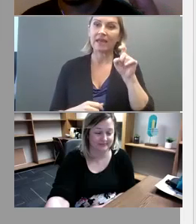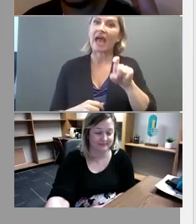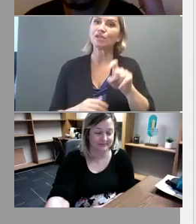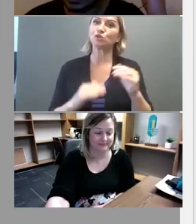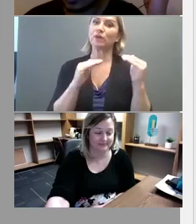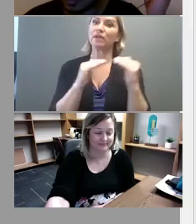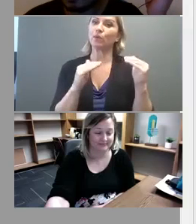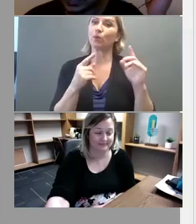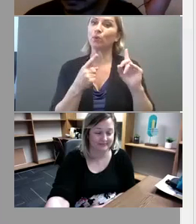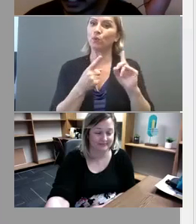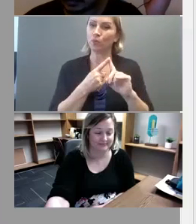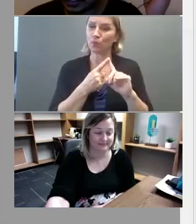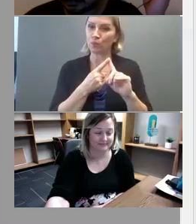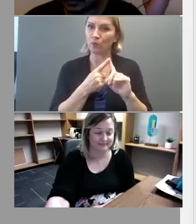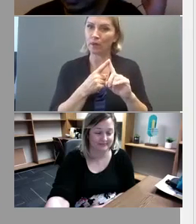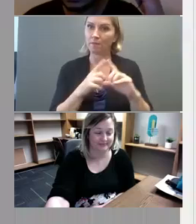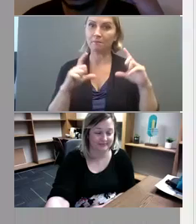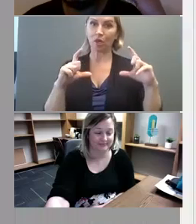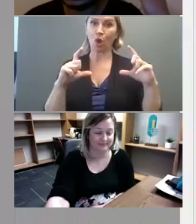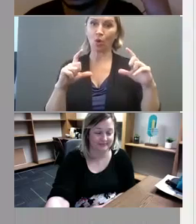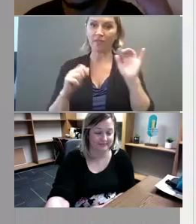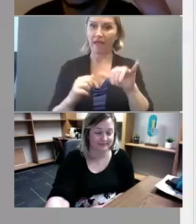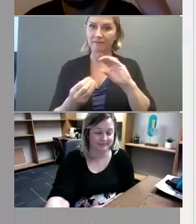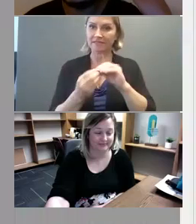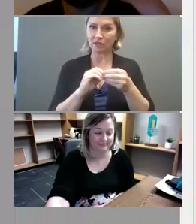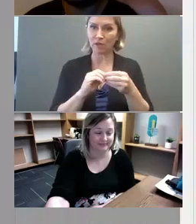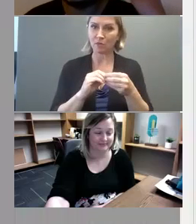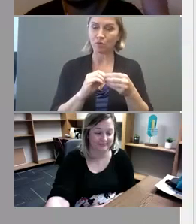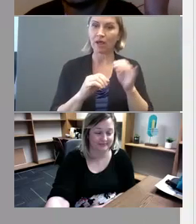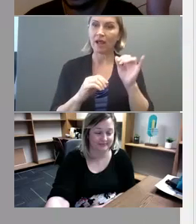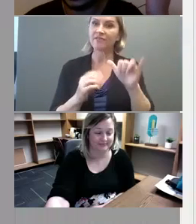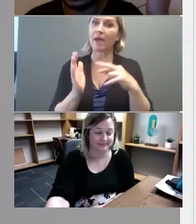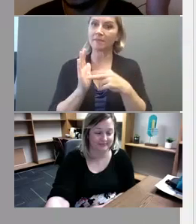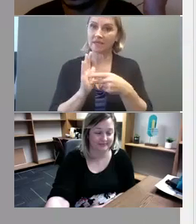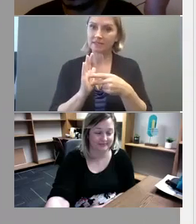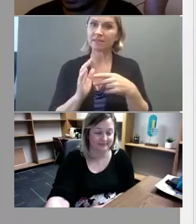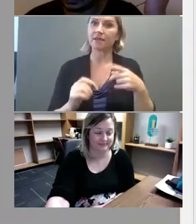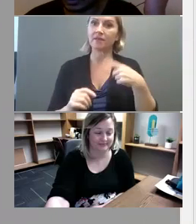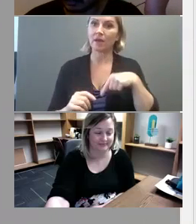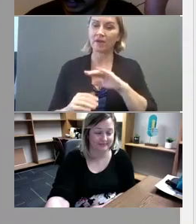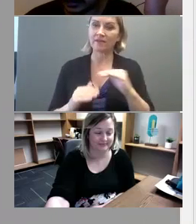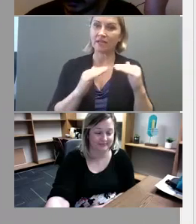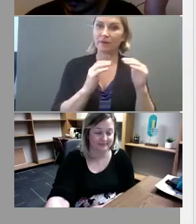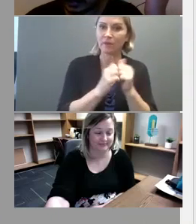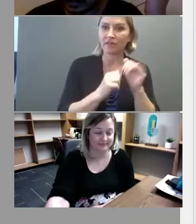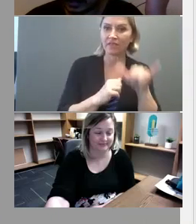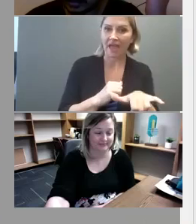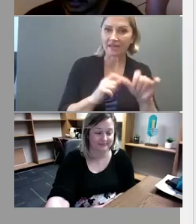to big O of this particular number, and basically that means that we need to equate it to this particular